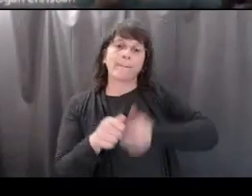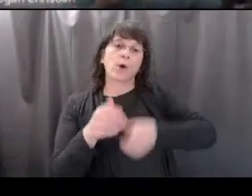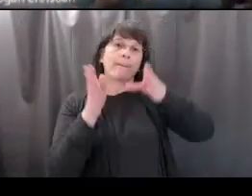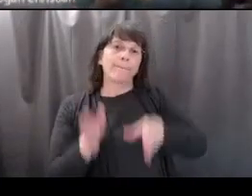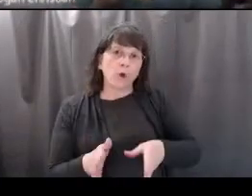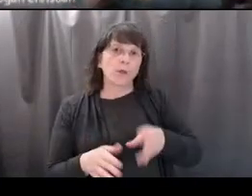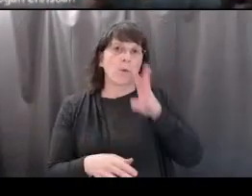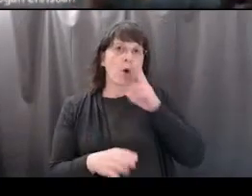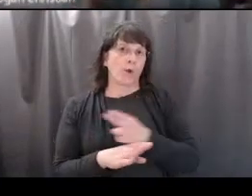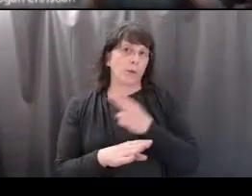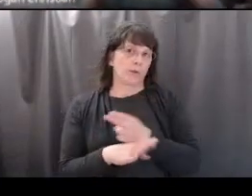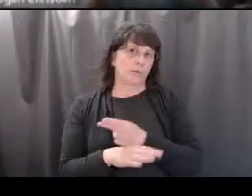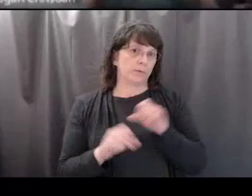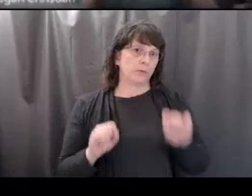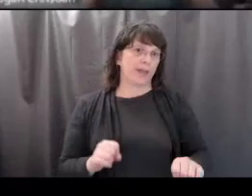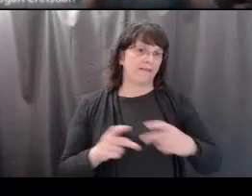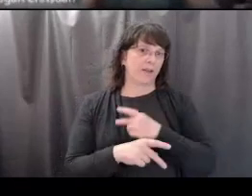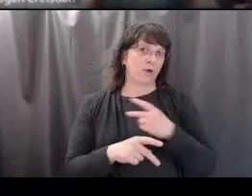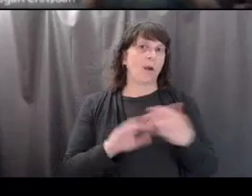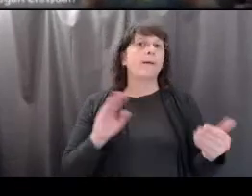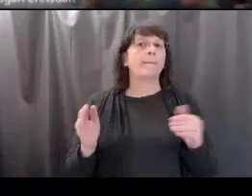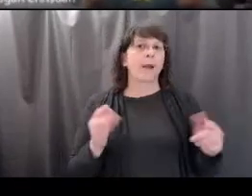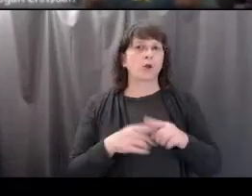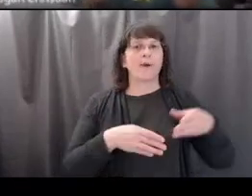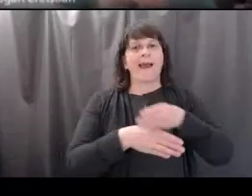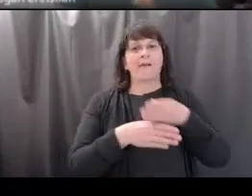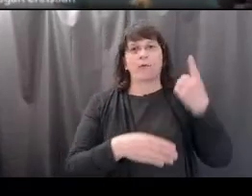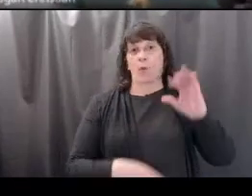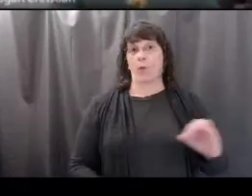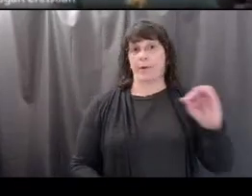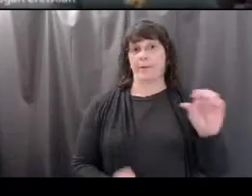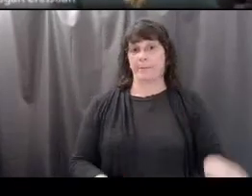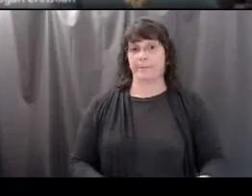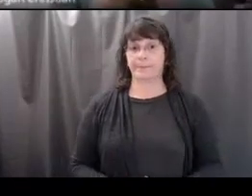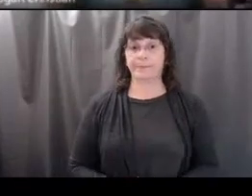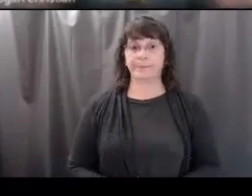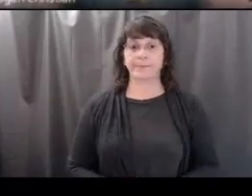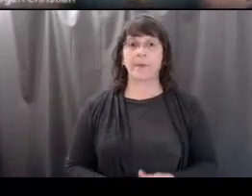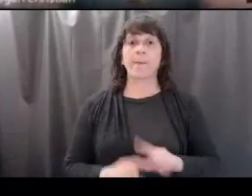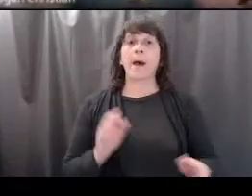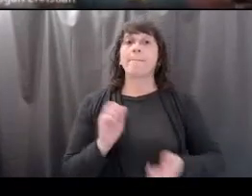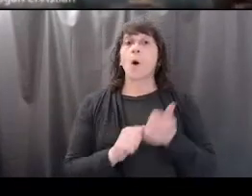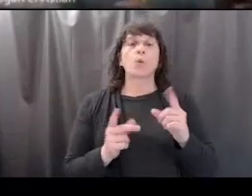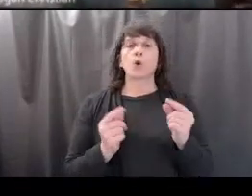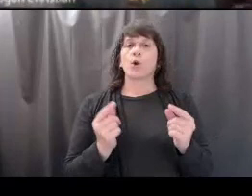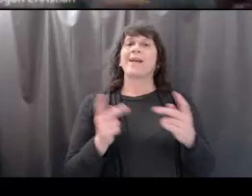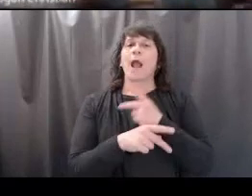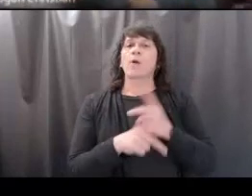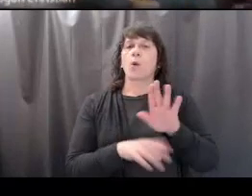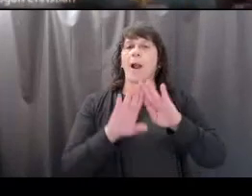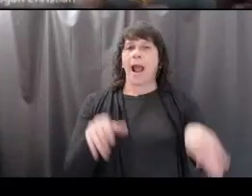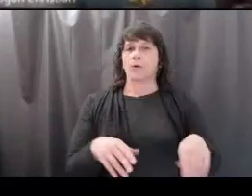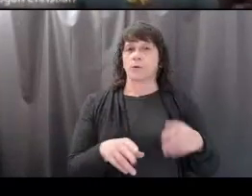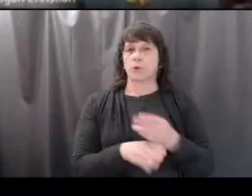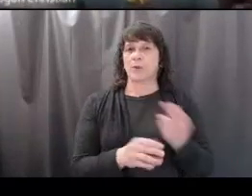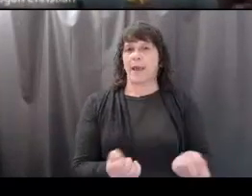person water use, which you can then compare to the average for Oregon. But mostly you're just calculating your household water use for